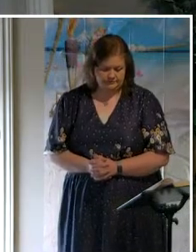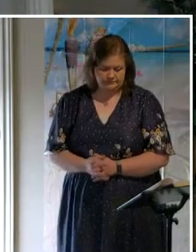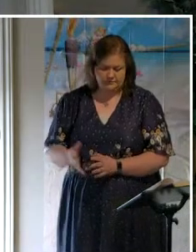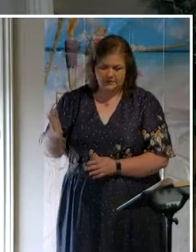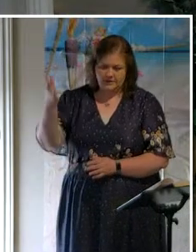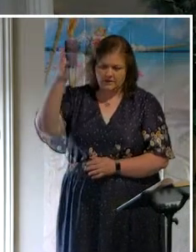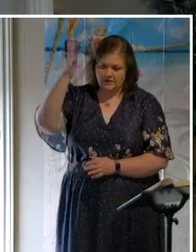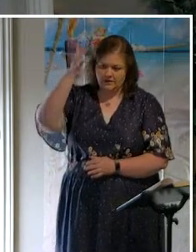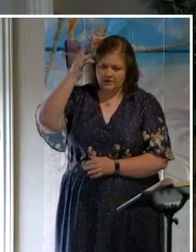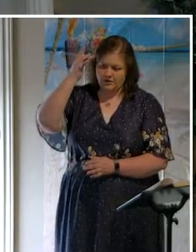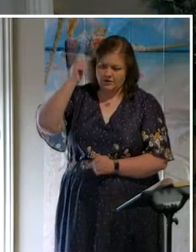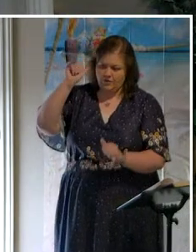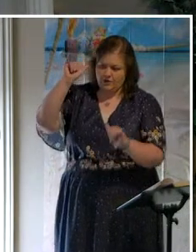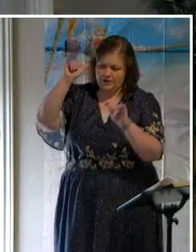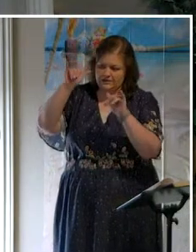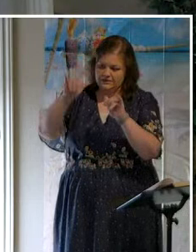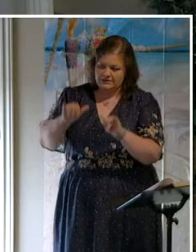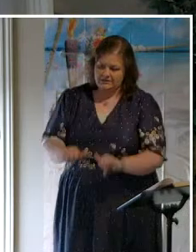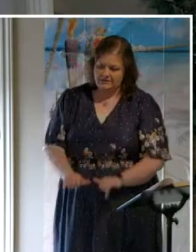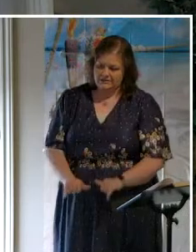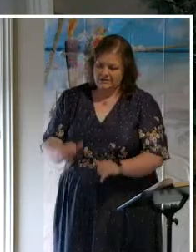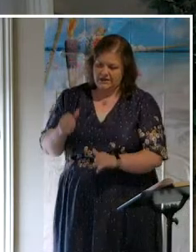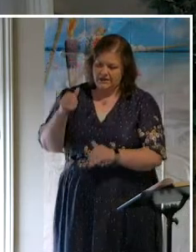Why stay in all love's